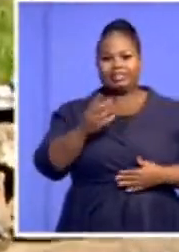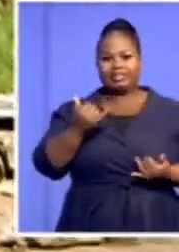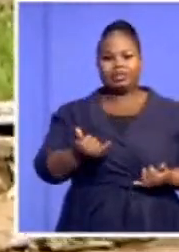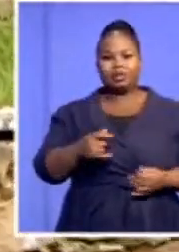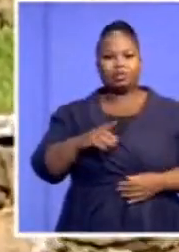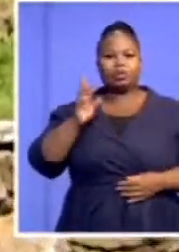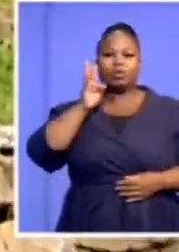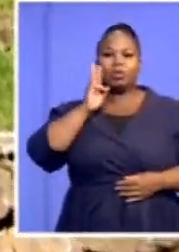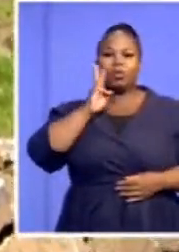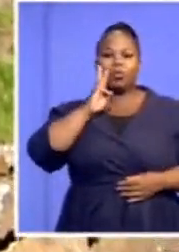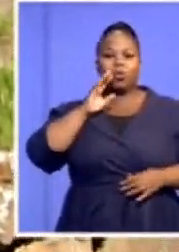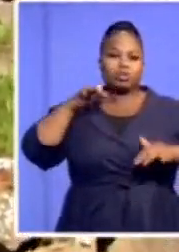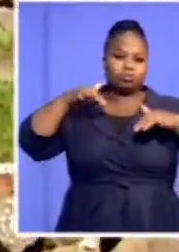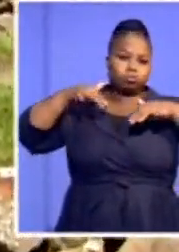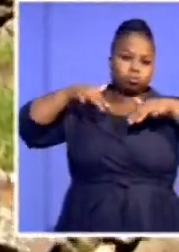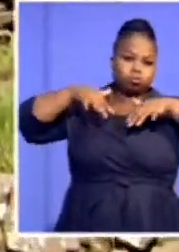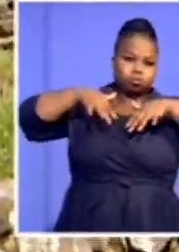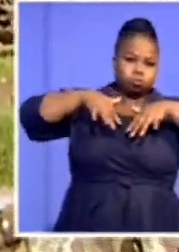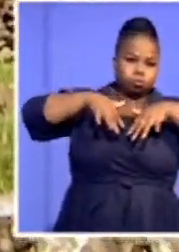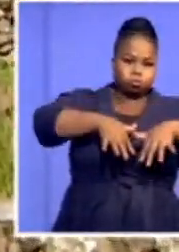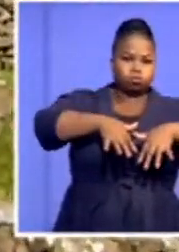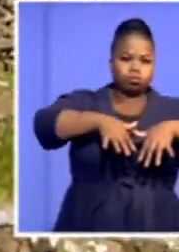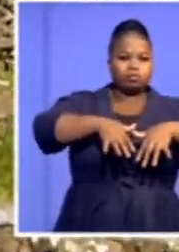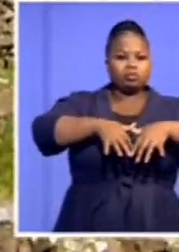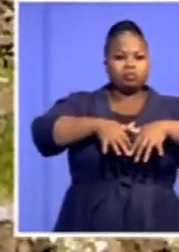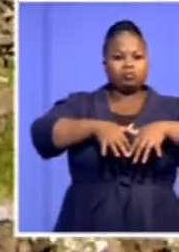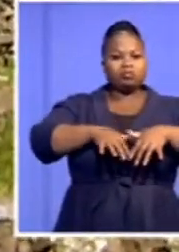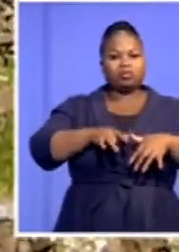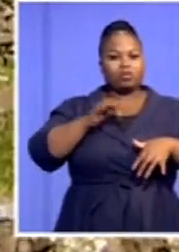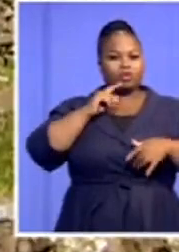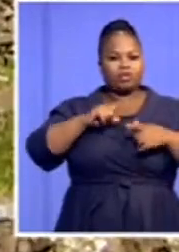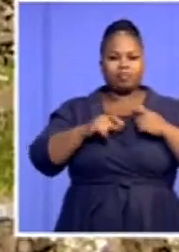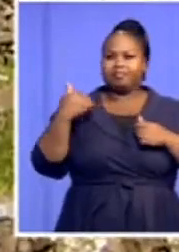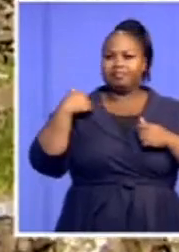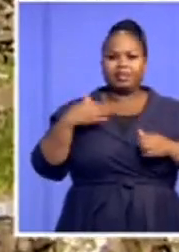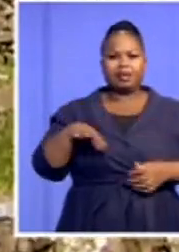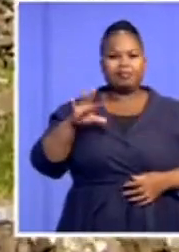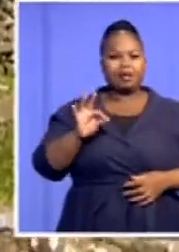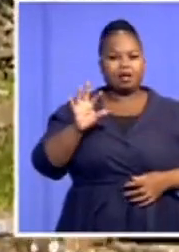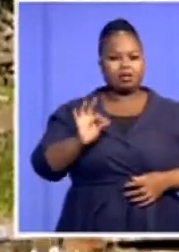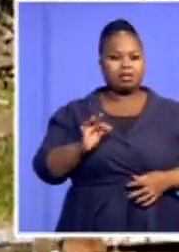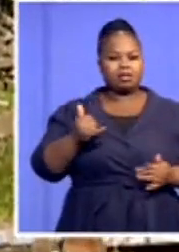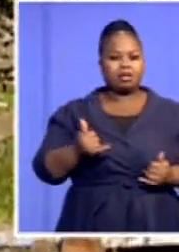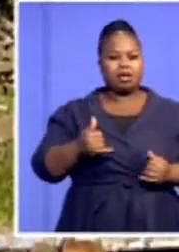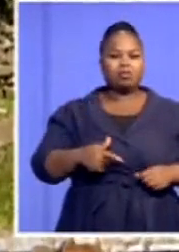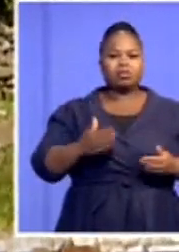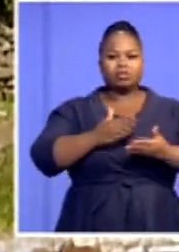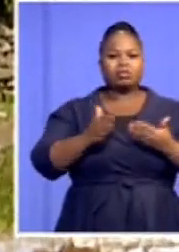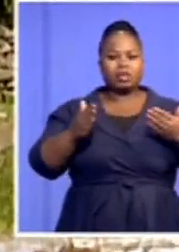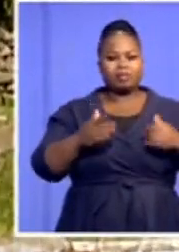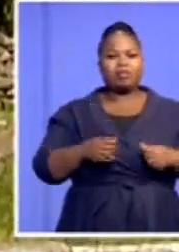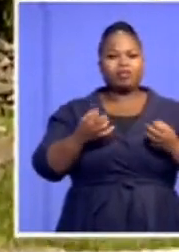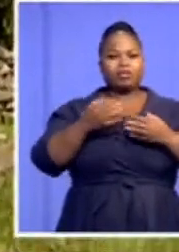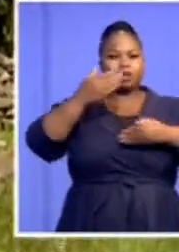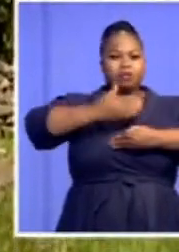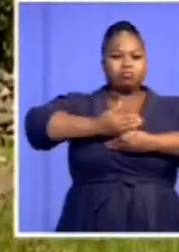flooding came down from Monday, the boundary walls started falling off because the force